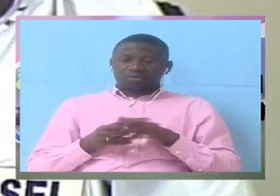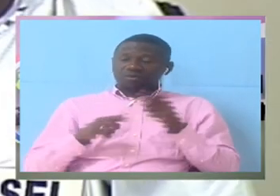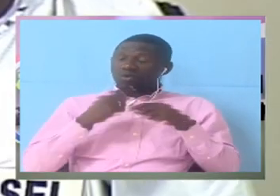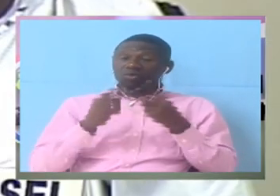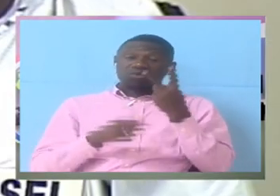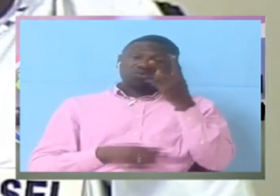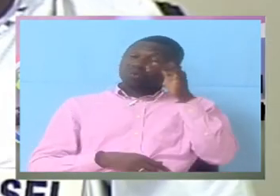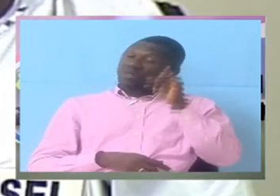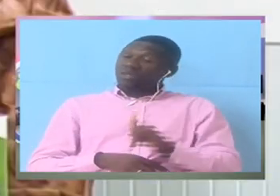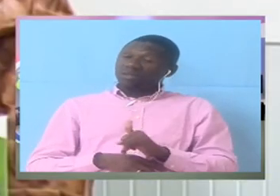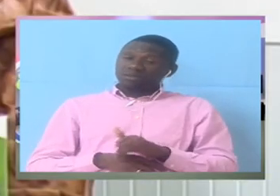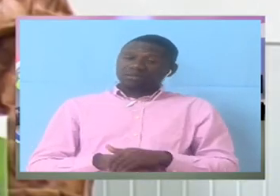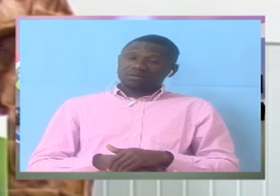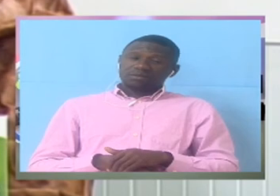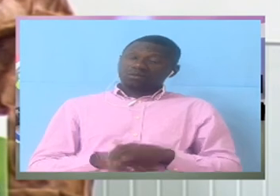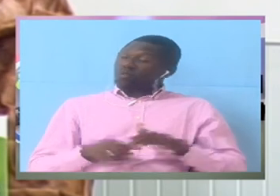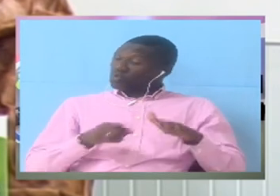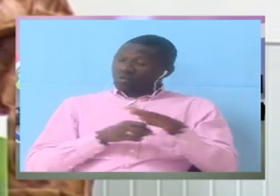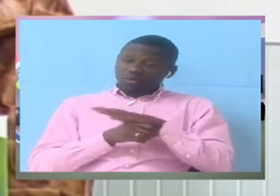2 years?